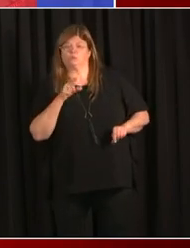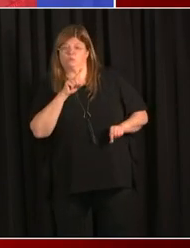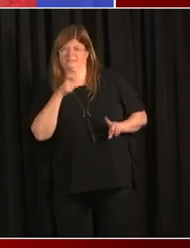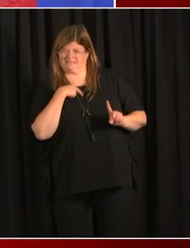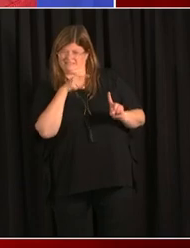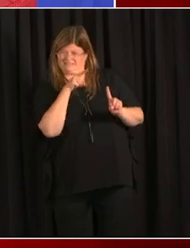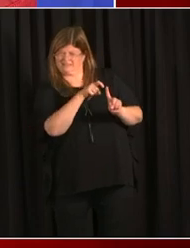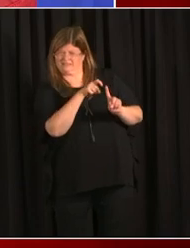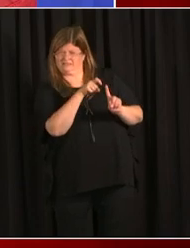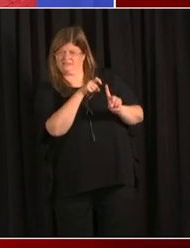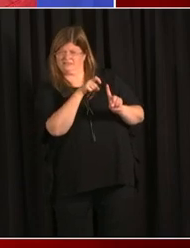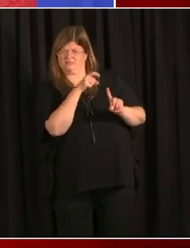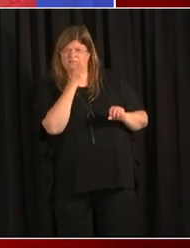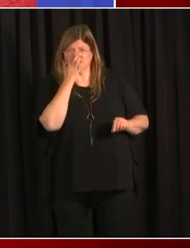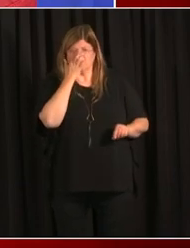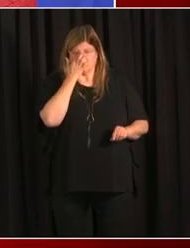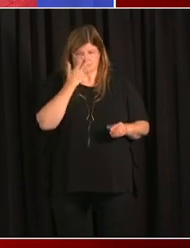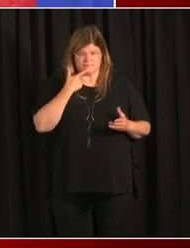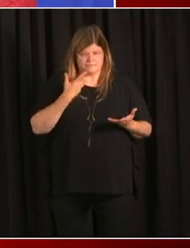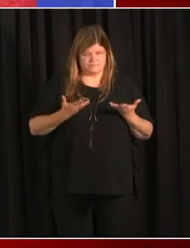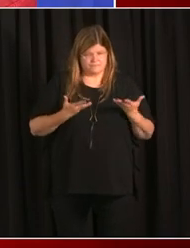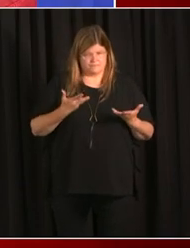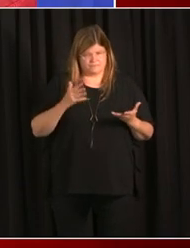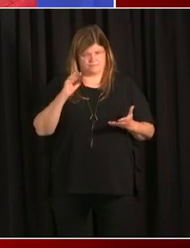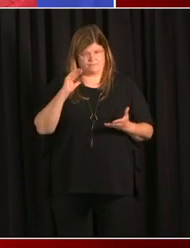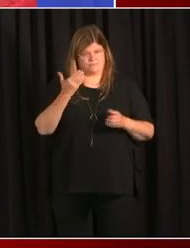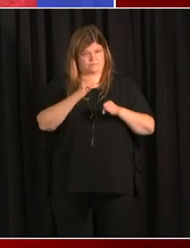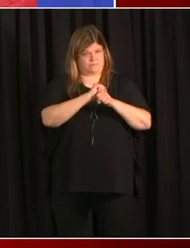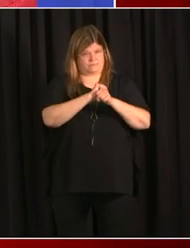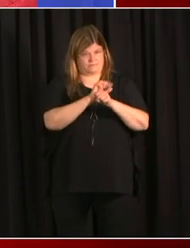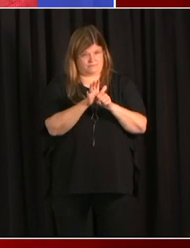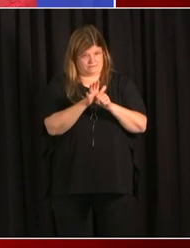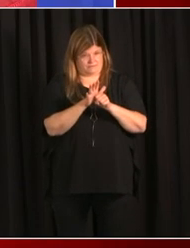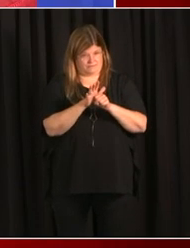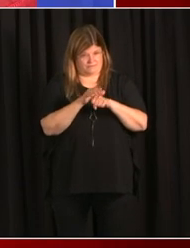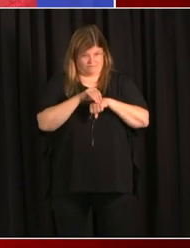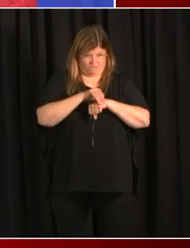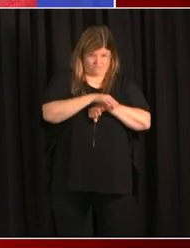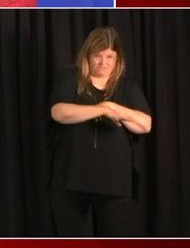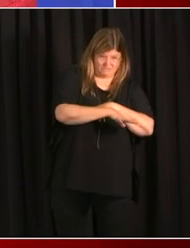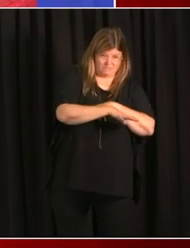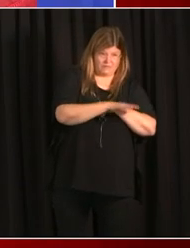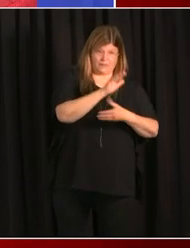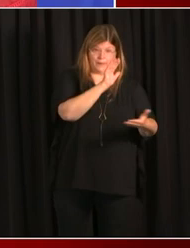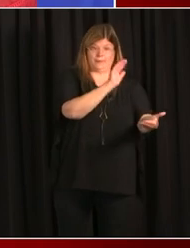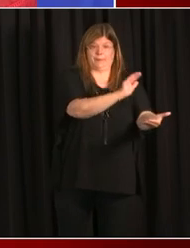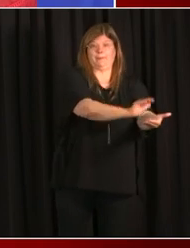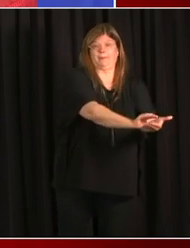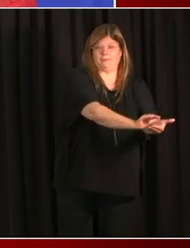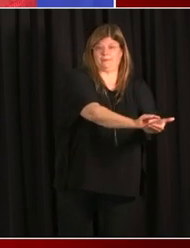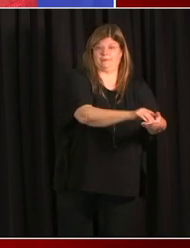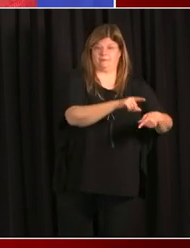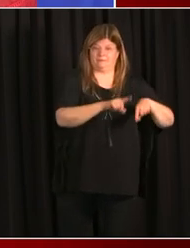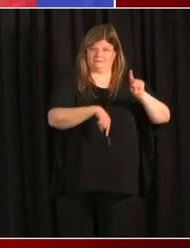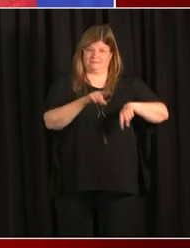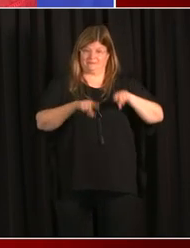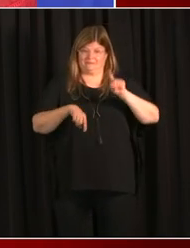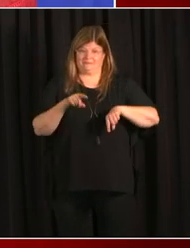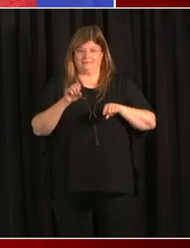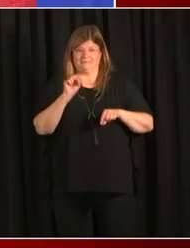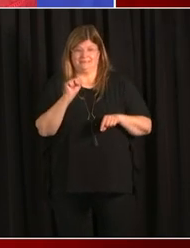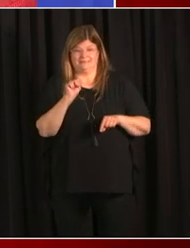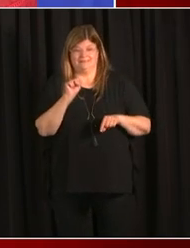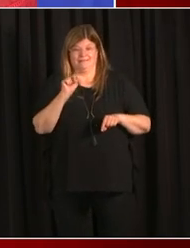continuously, is does it seem that COVID is having an effect in decreasing various sexually